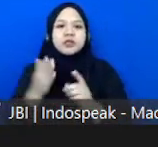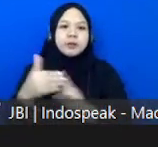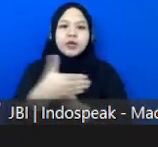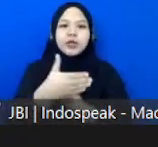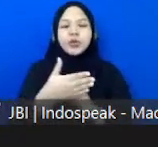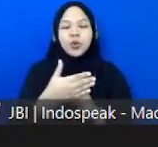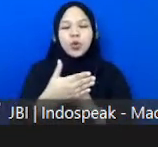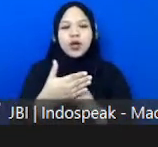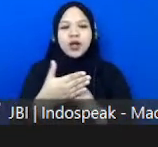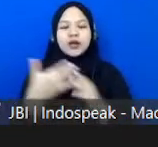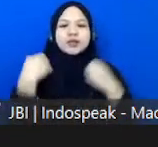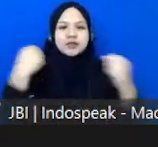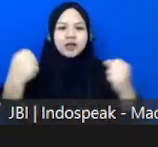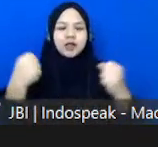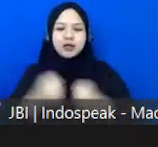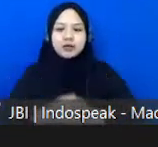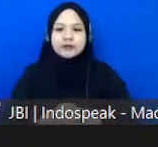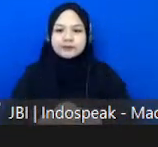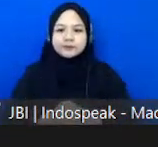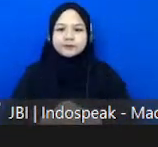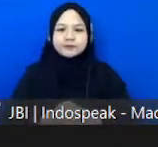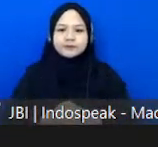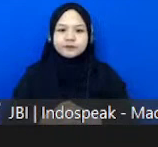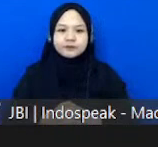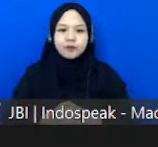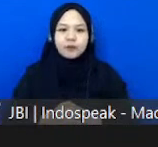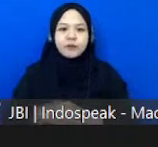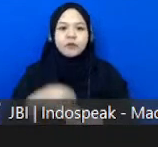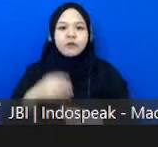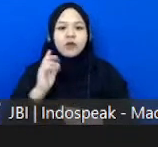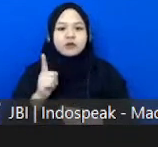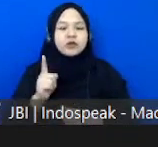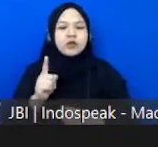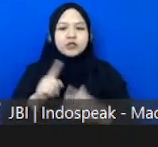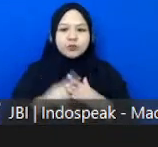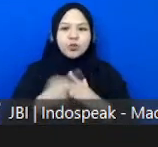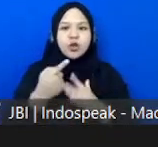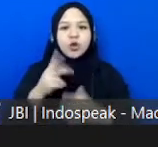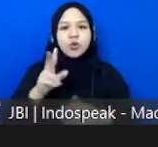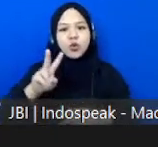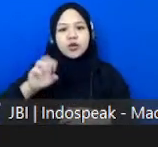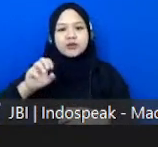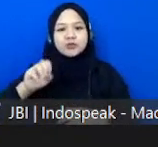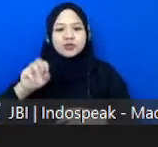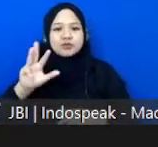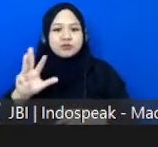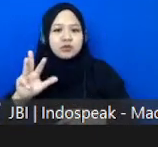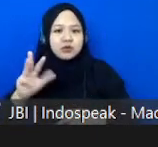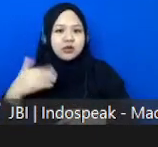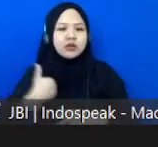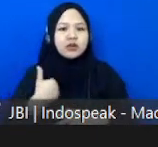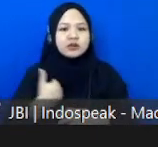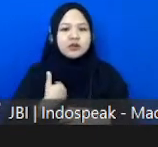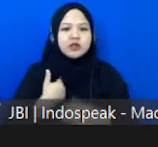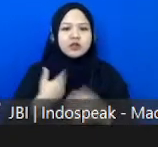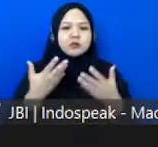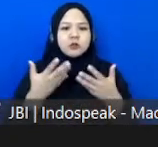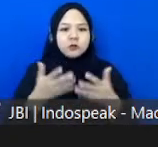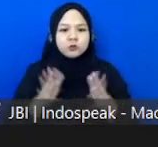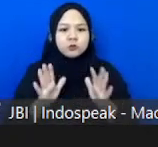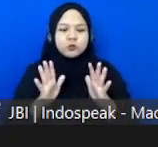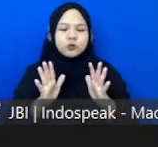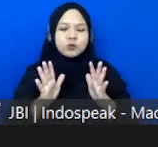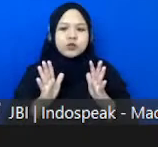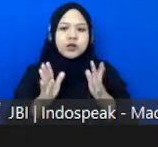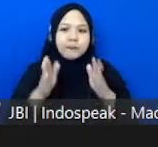health expenditure that have occurred since the 2009 health law might also be mentioned as a policy